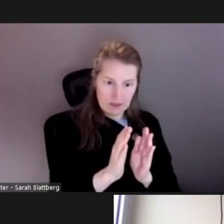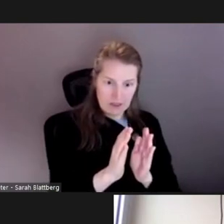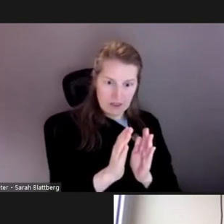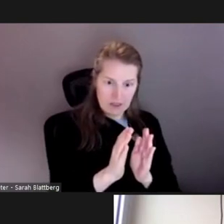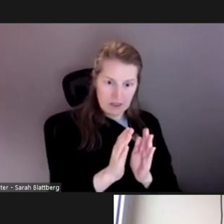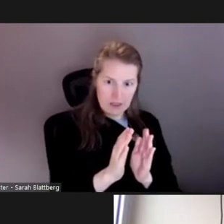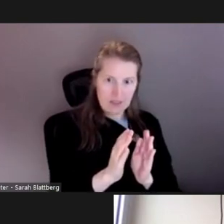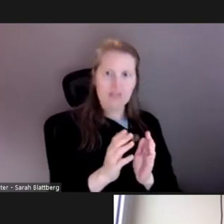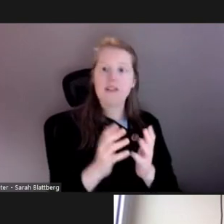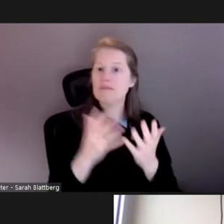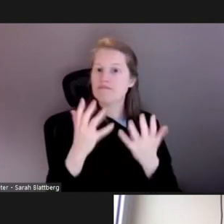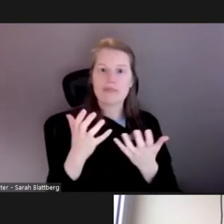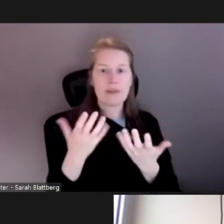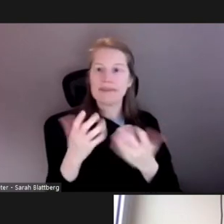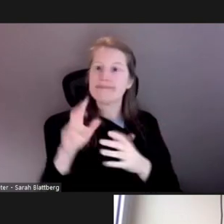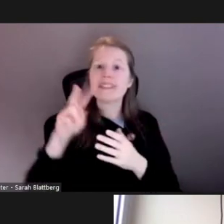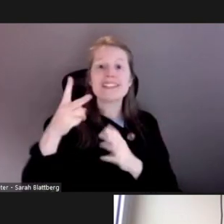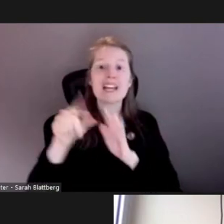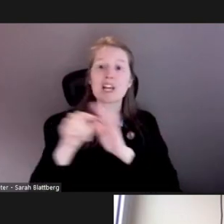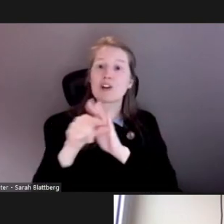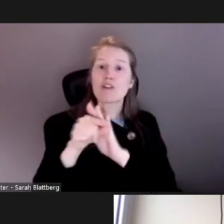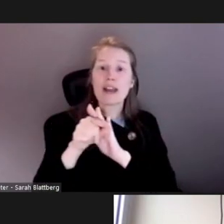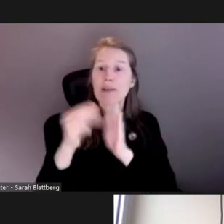math tutor online through Zoom.